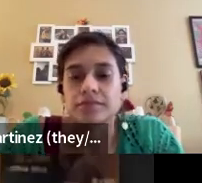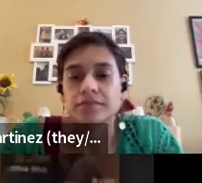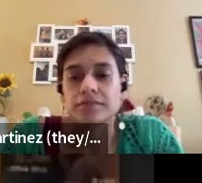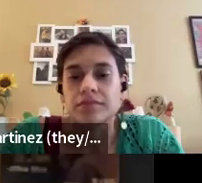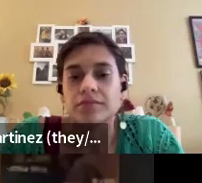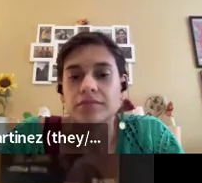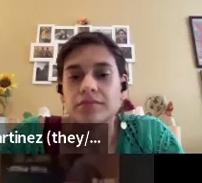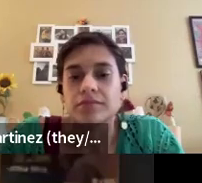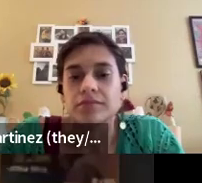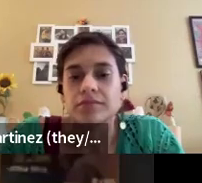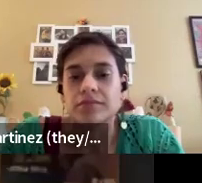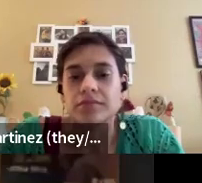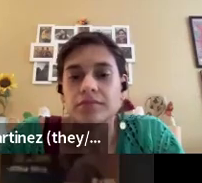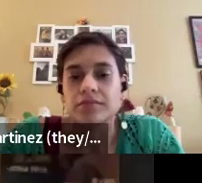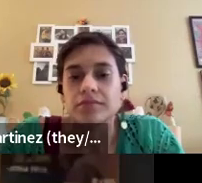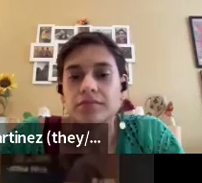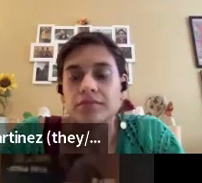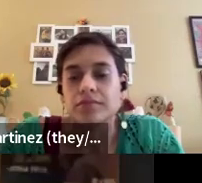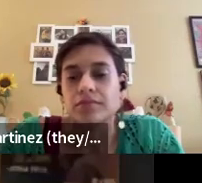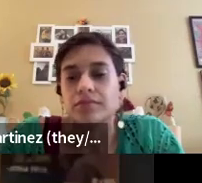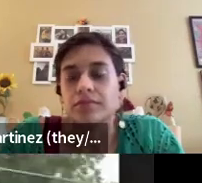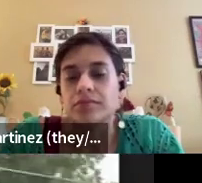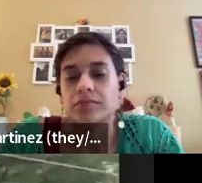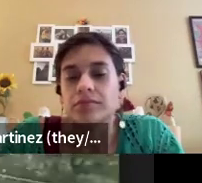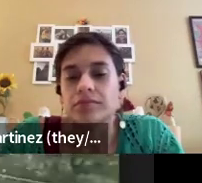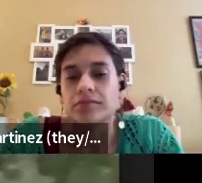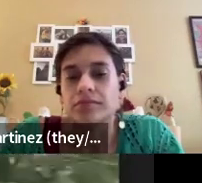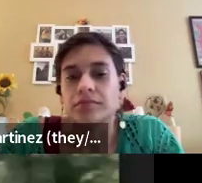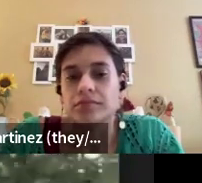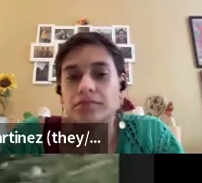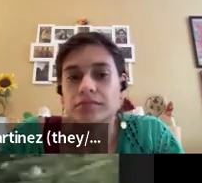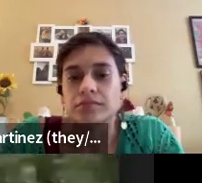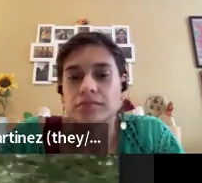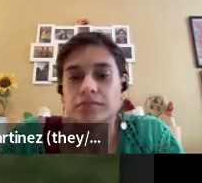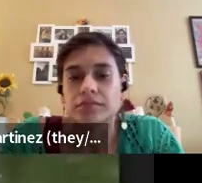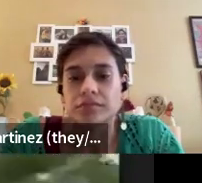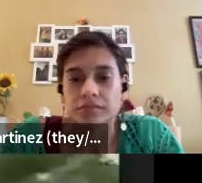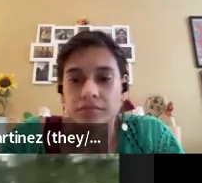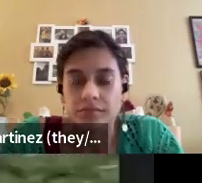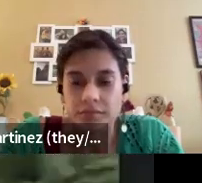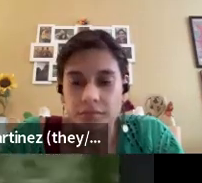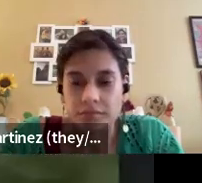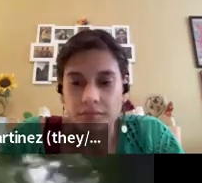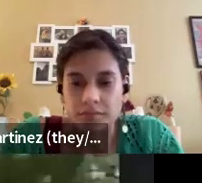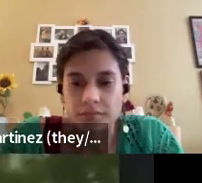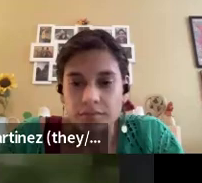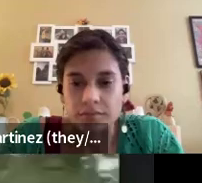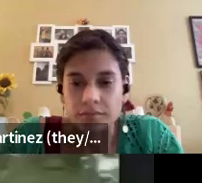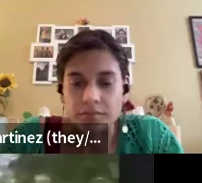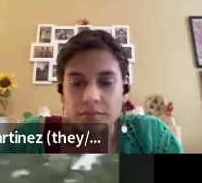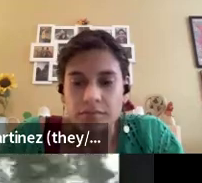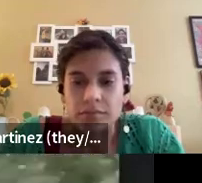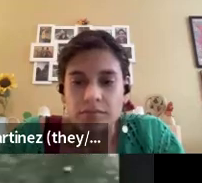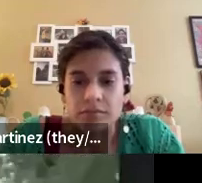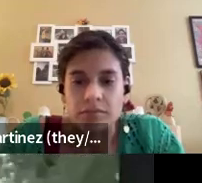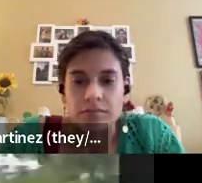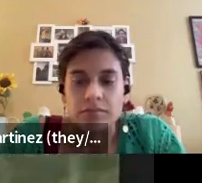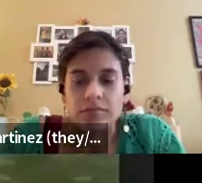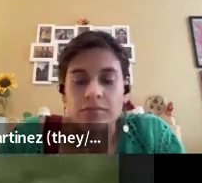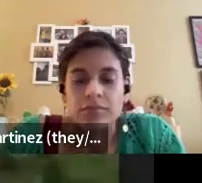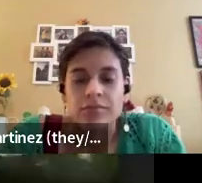of I can't just think about theory, a housing theory. I need to do something with it. And so through the collective group